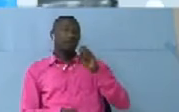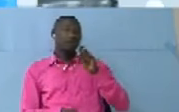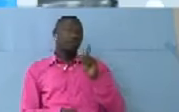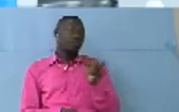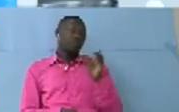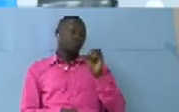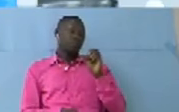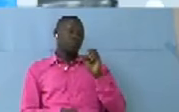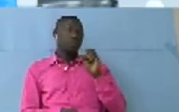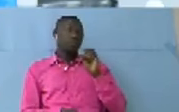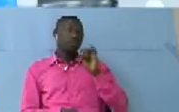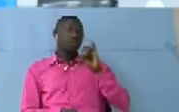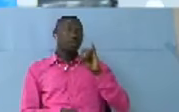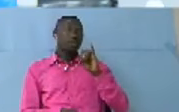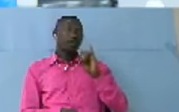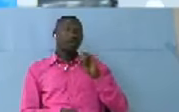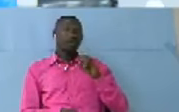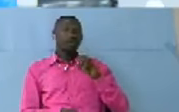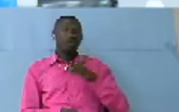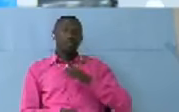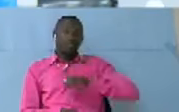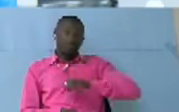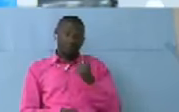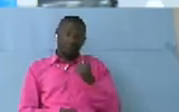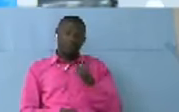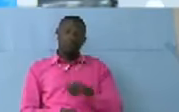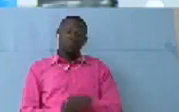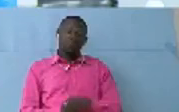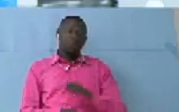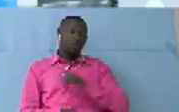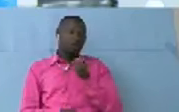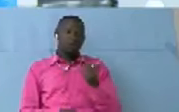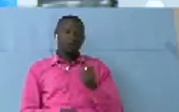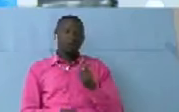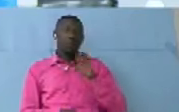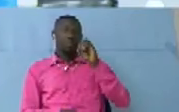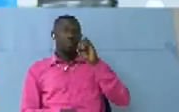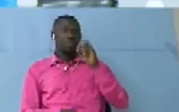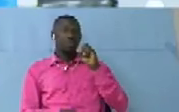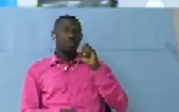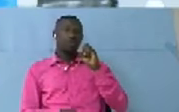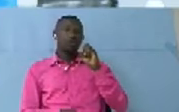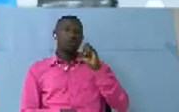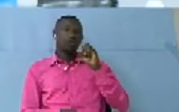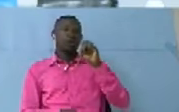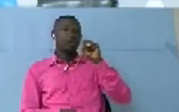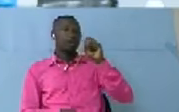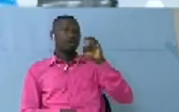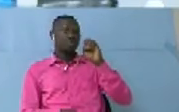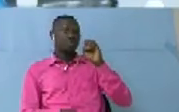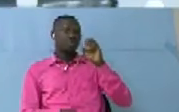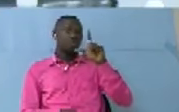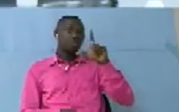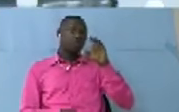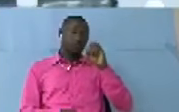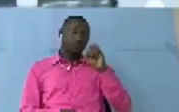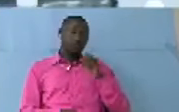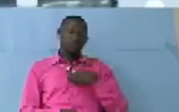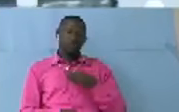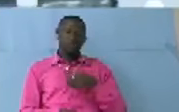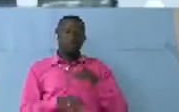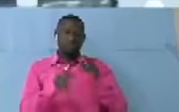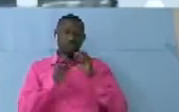Njai has denied that. And you solo. And solo. So your statement of Tambulu. They took